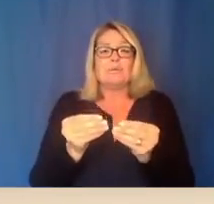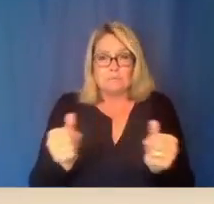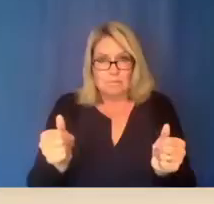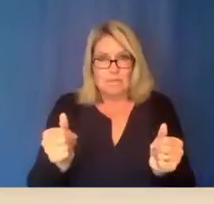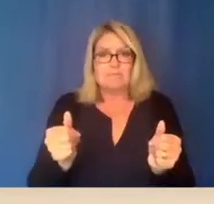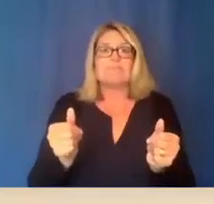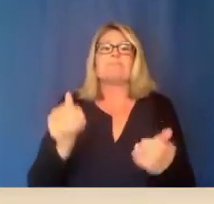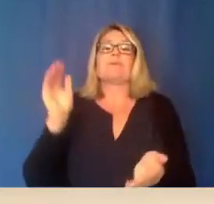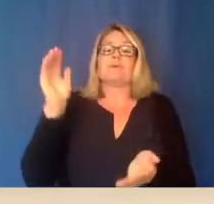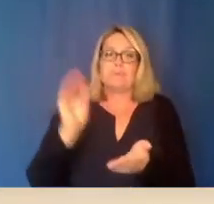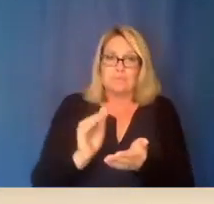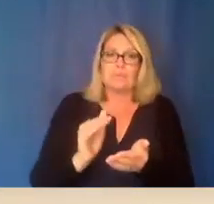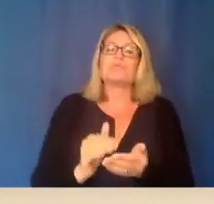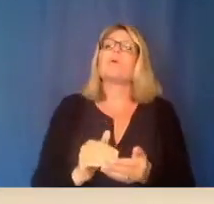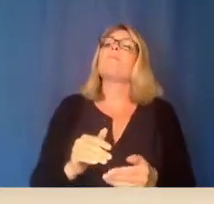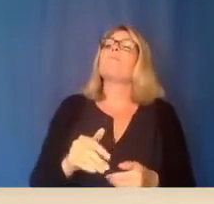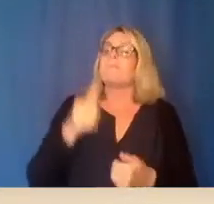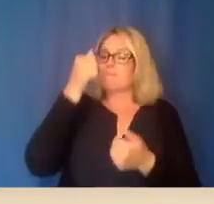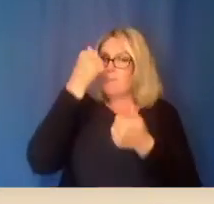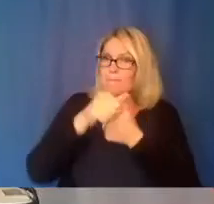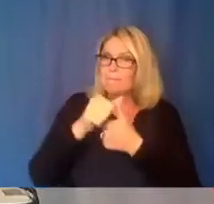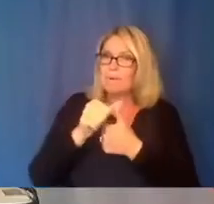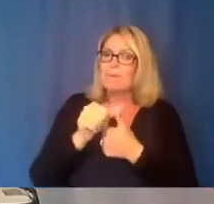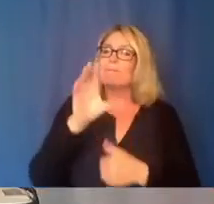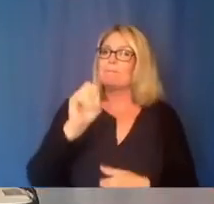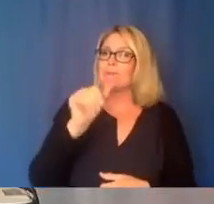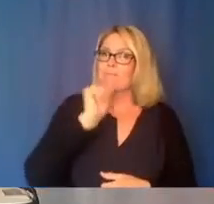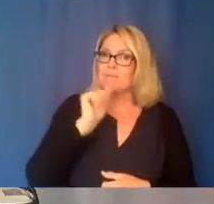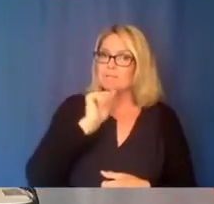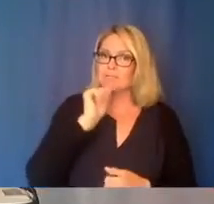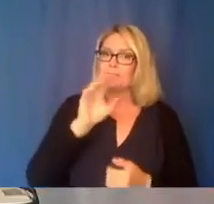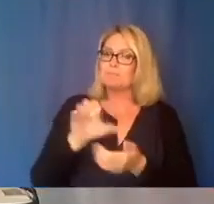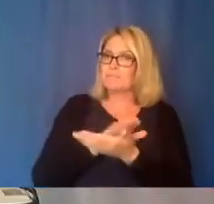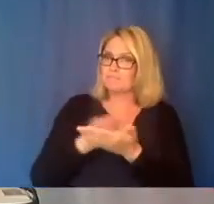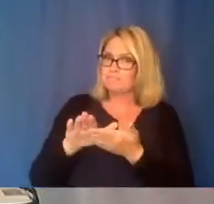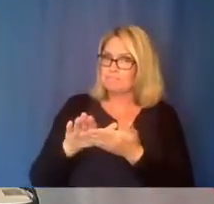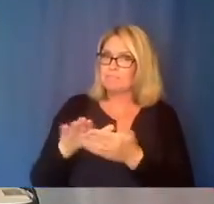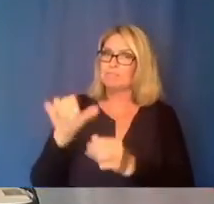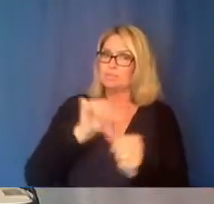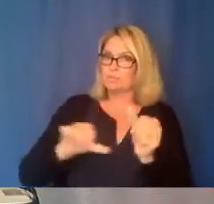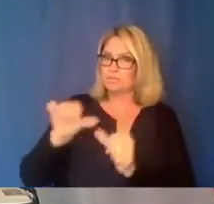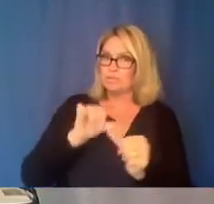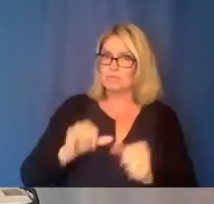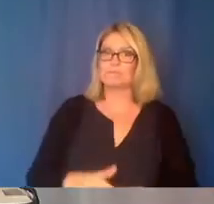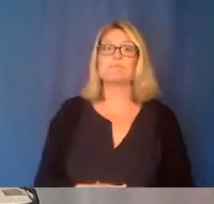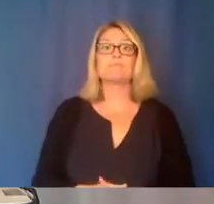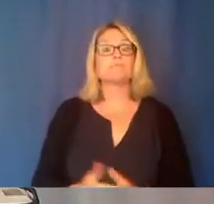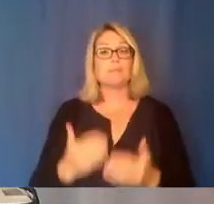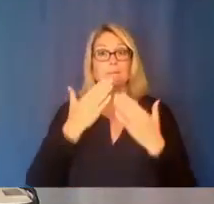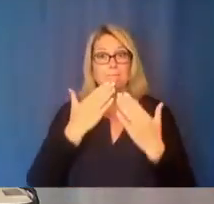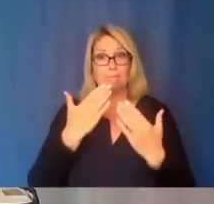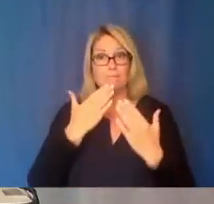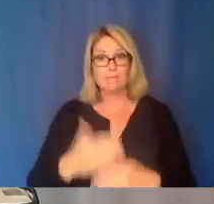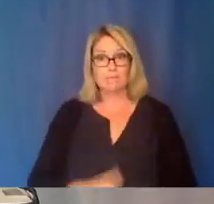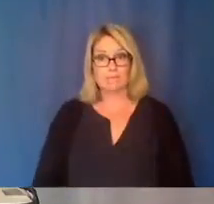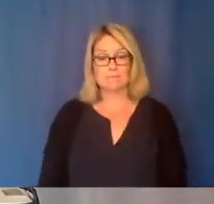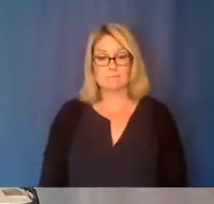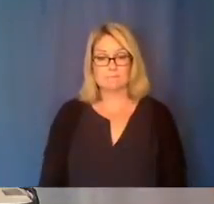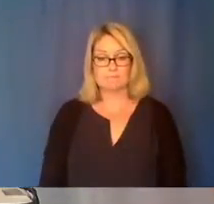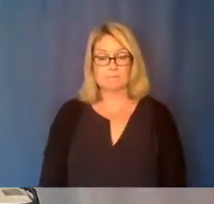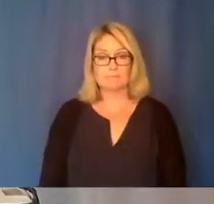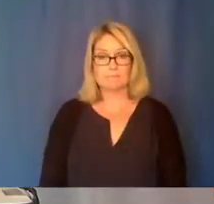kind. Thank you. Thank you, Dr. Morrison. Appreciate that update. And now we